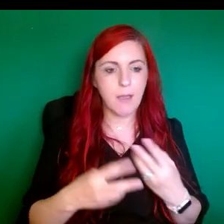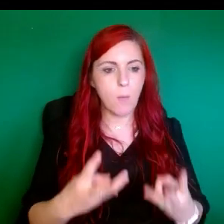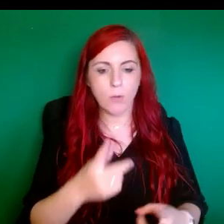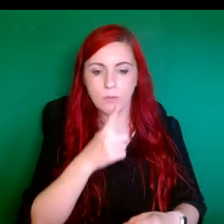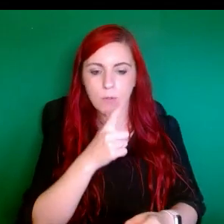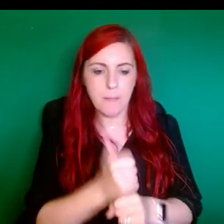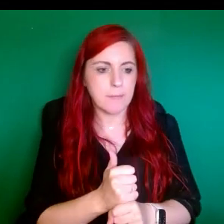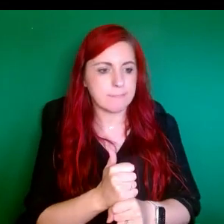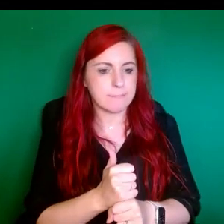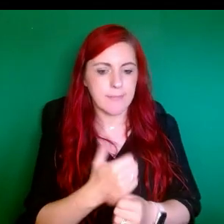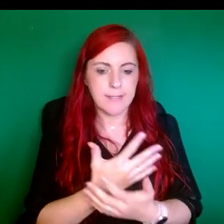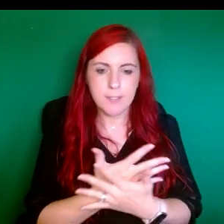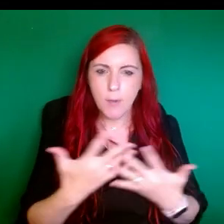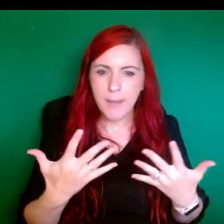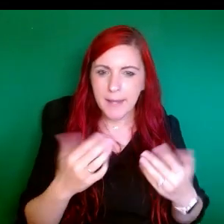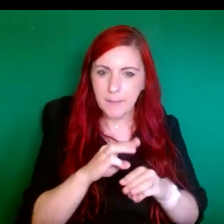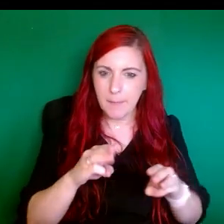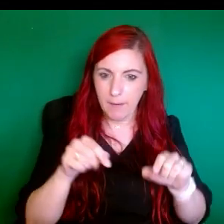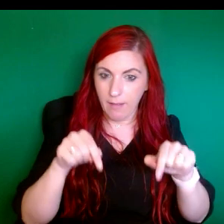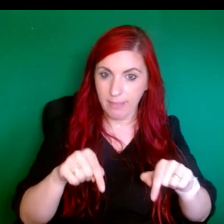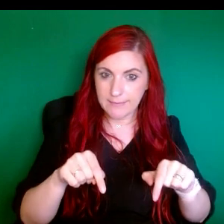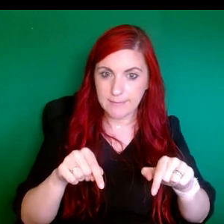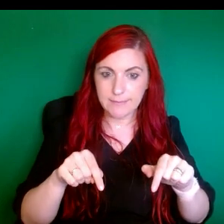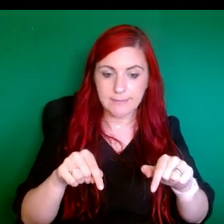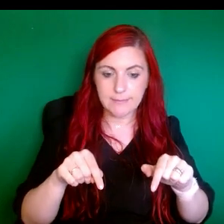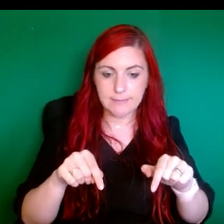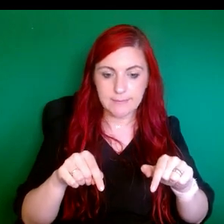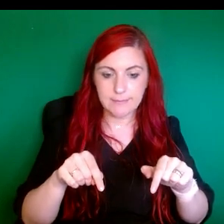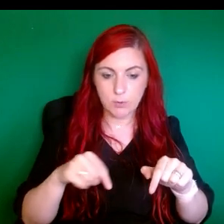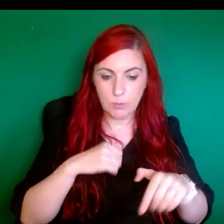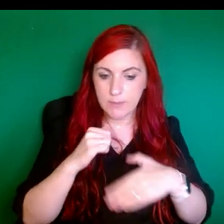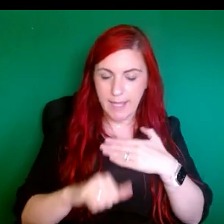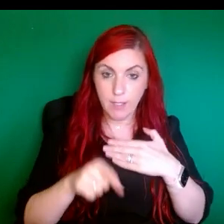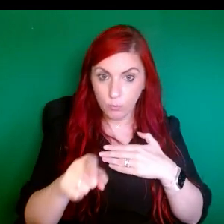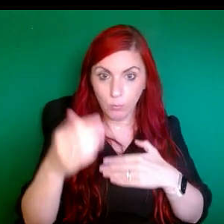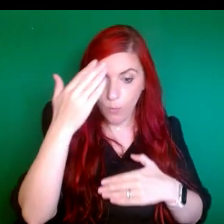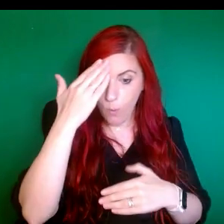So what I want to talk about is, I guess, so many people who were on this